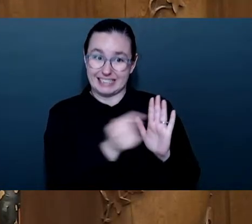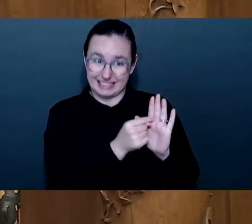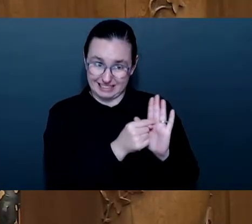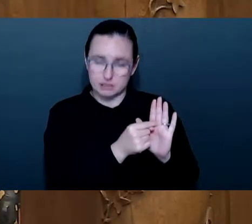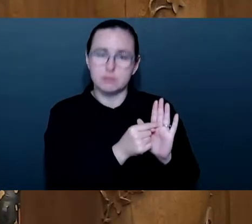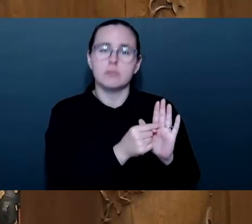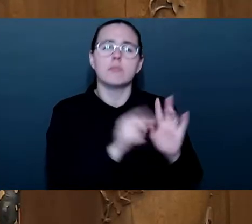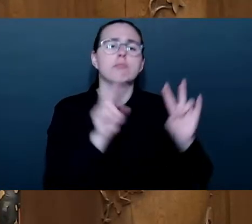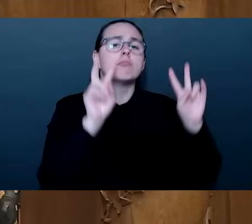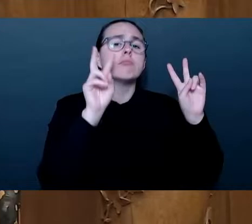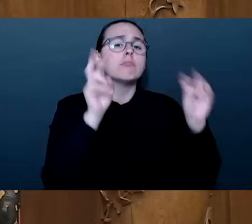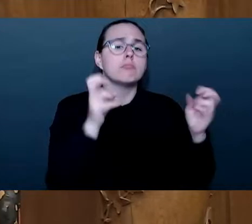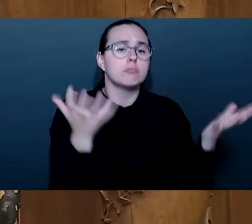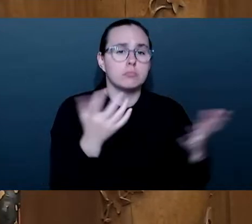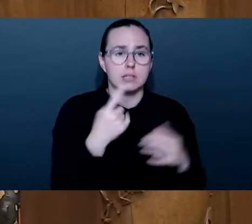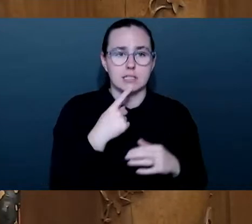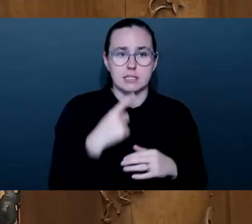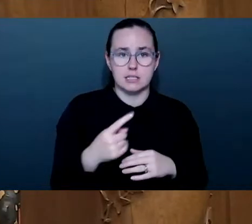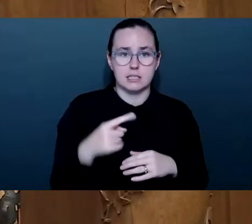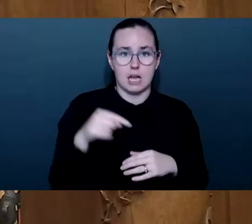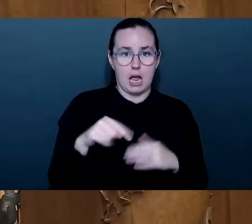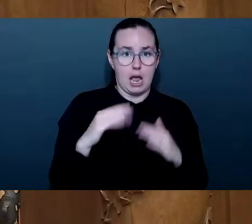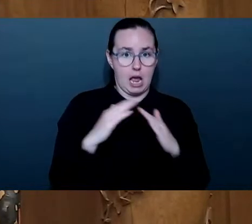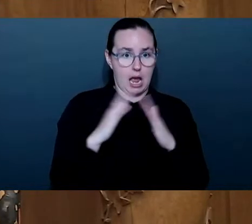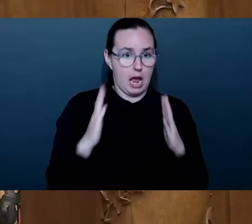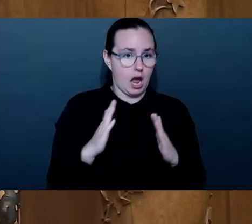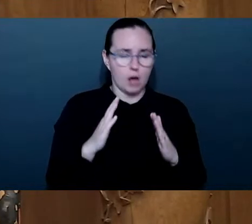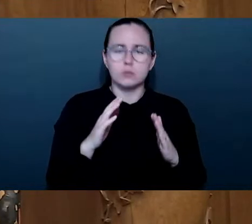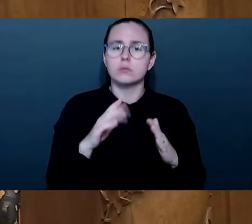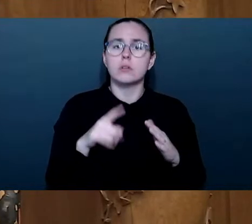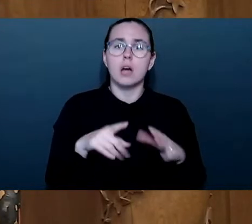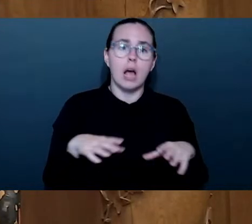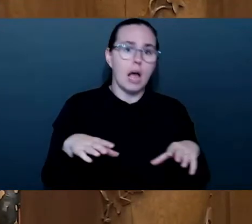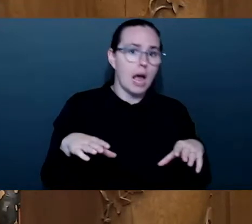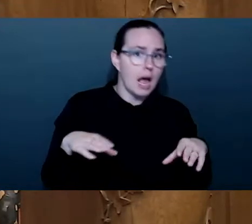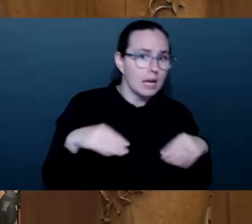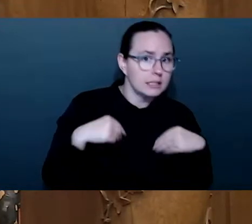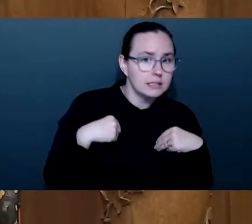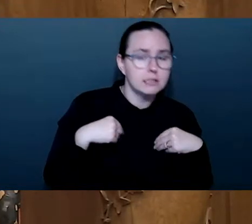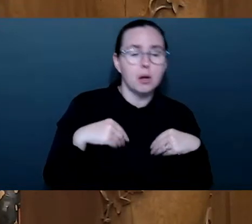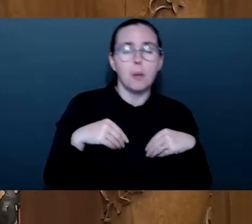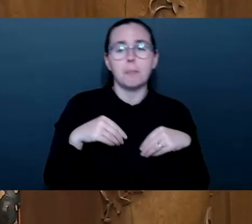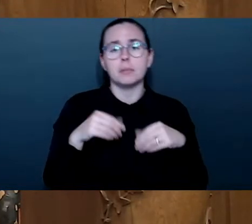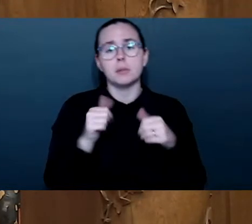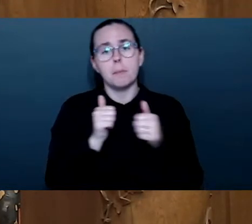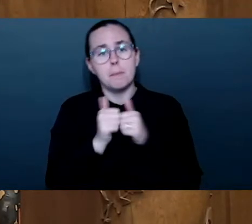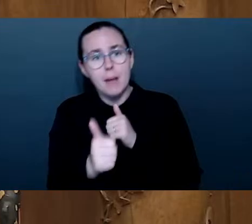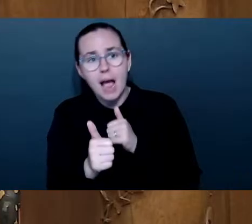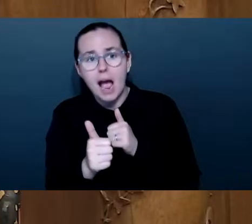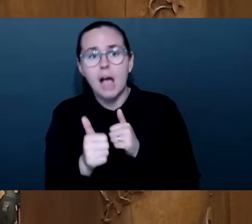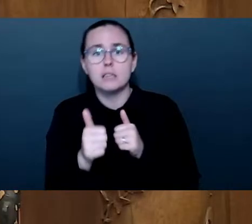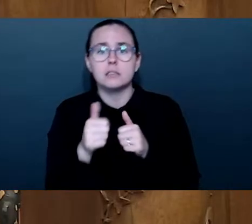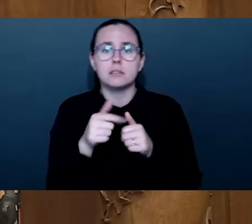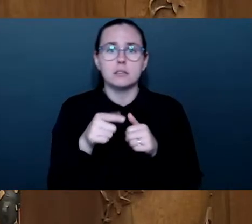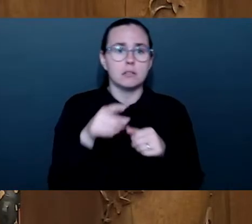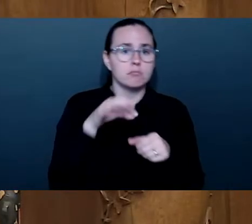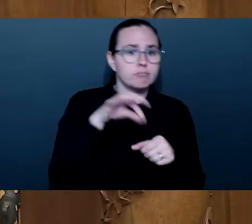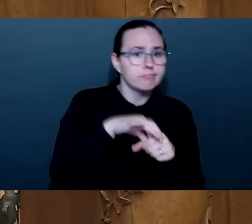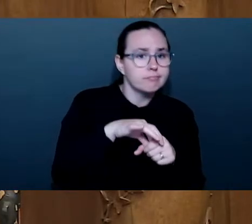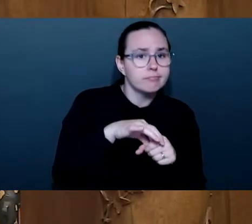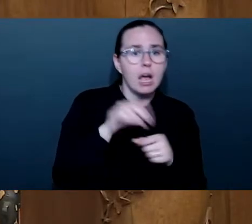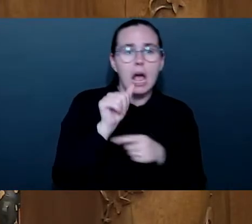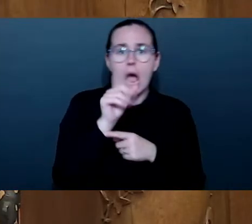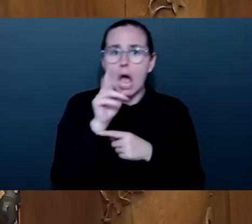resolution, address or bill for the appropriation of any part of the